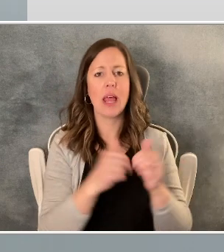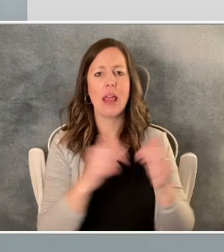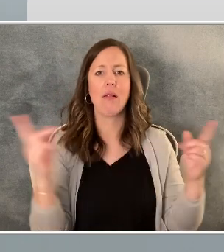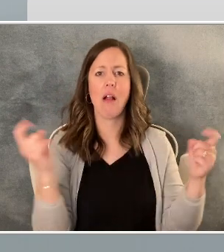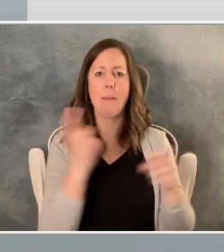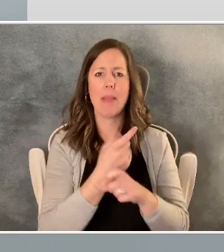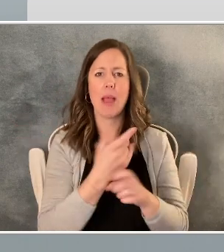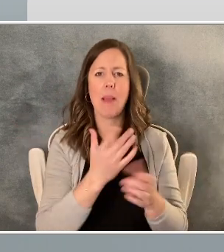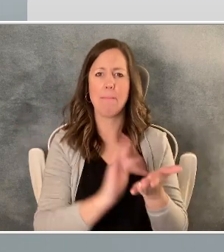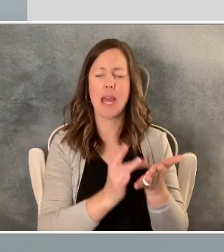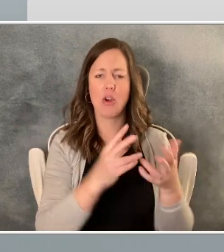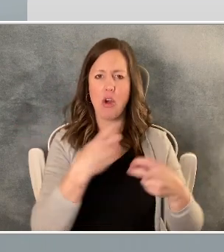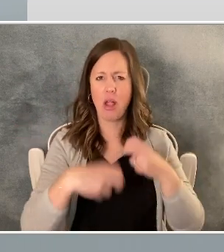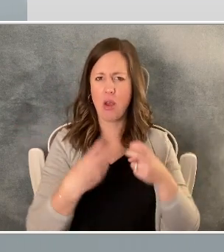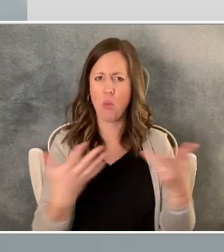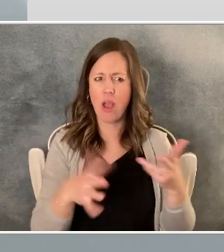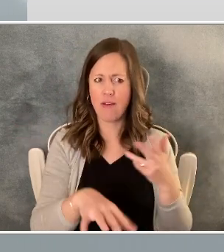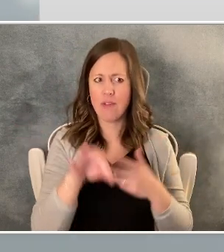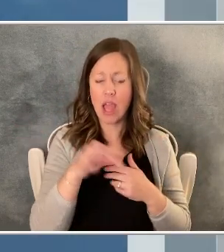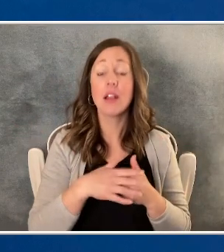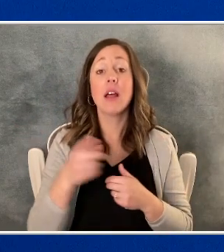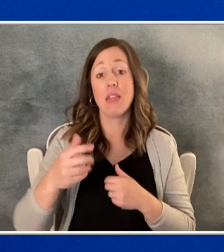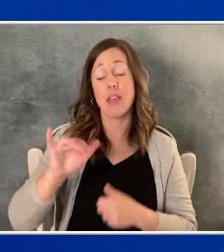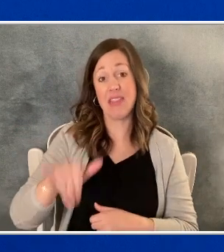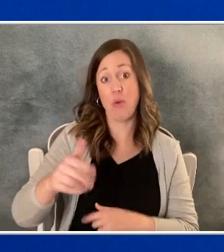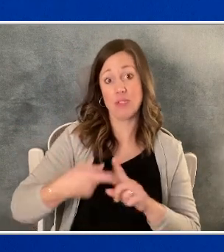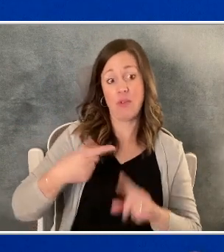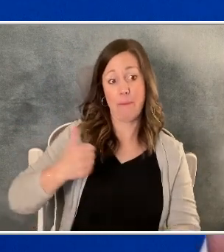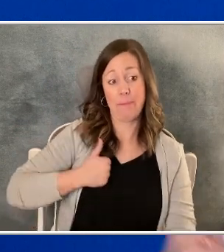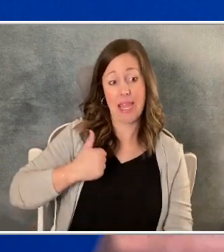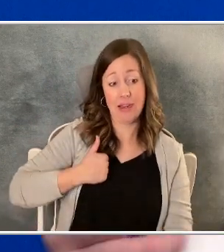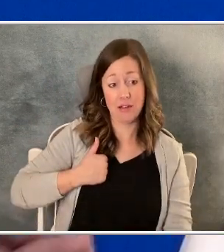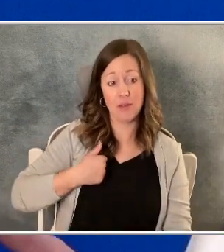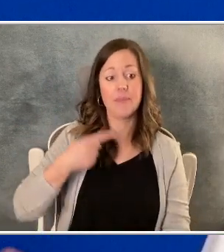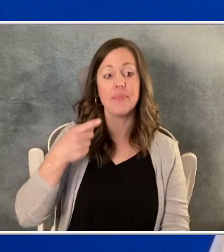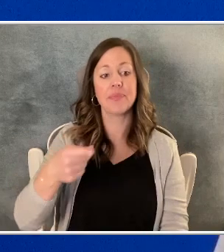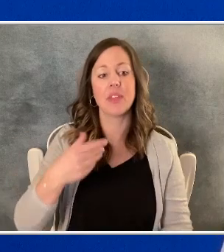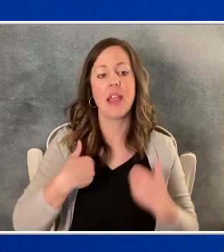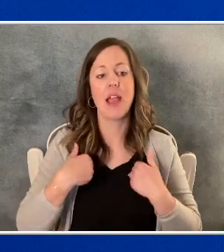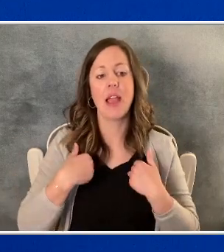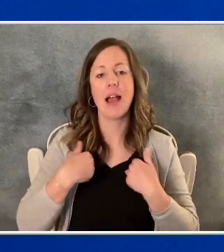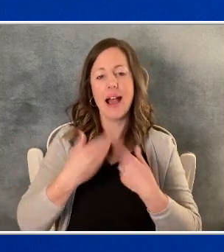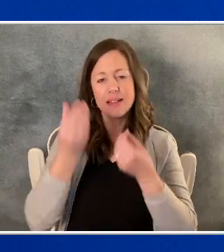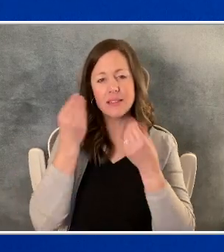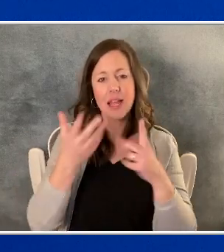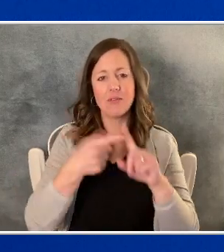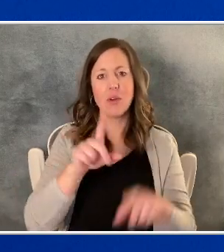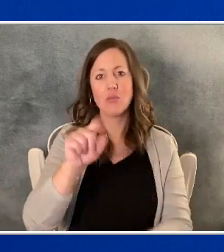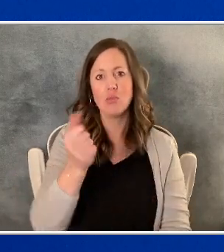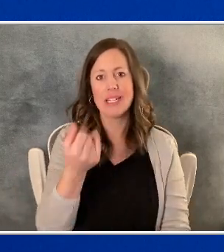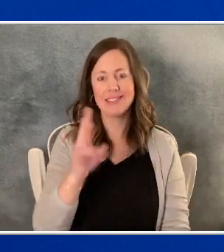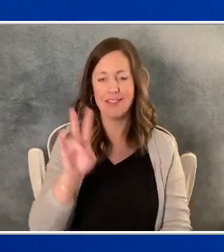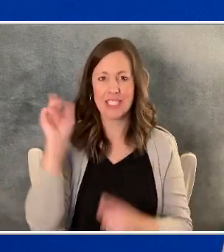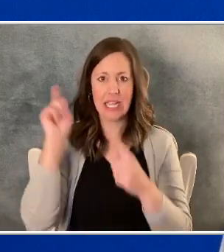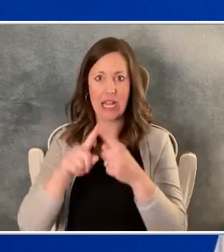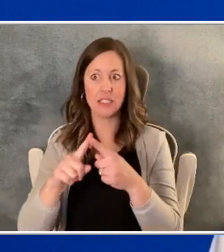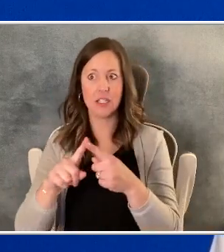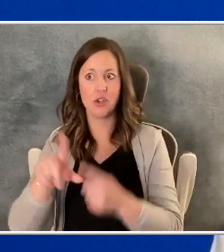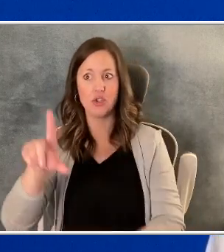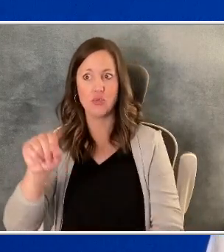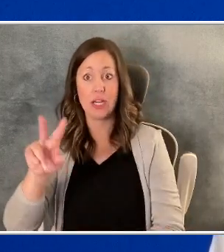Yeah, this was a Canadian study, and they had data from 2017 all the way through to 2022. So they're